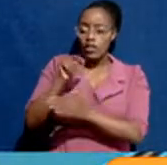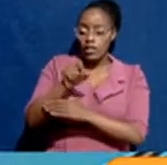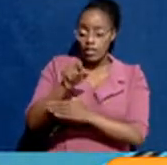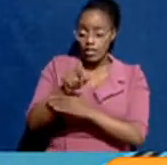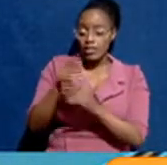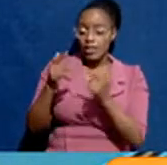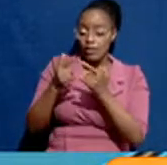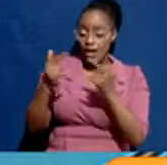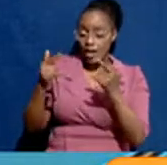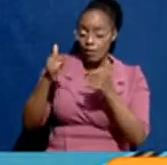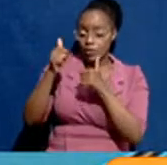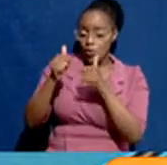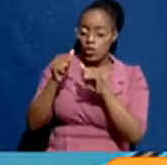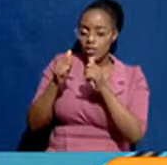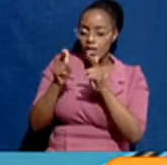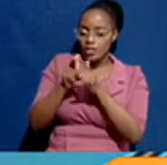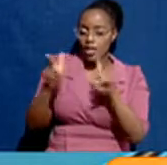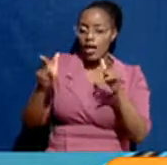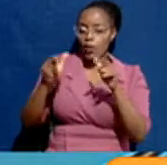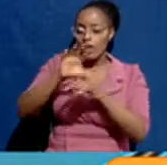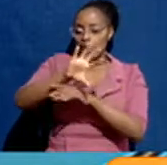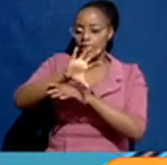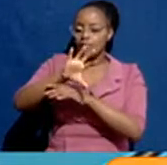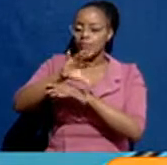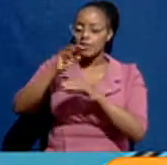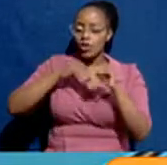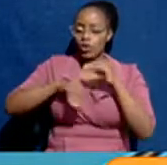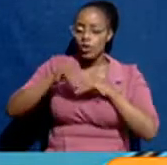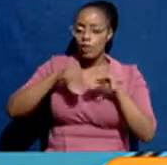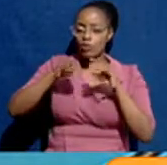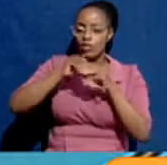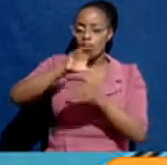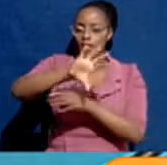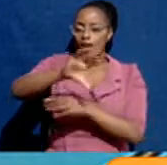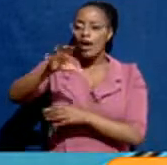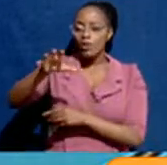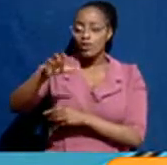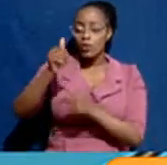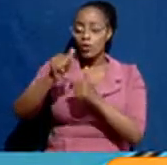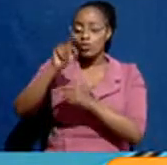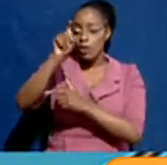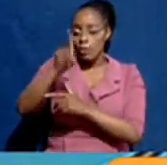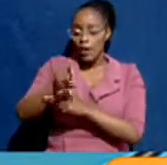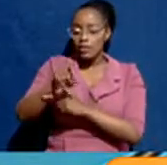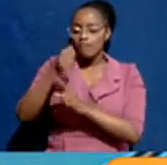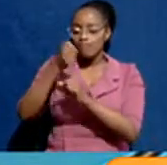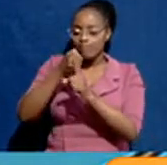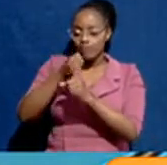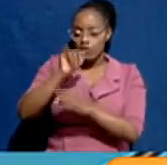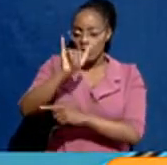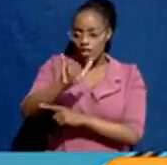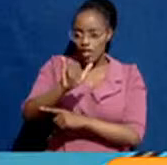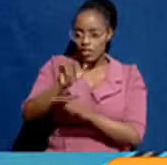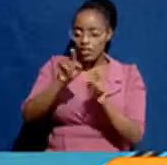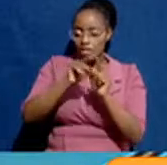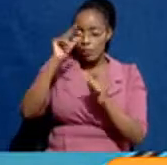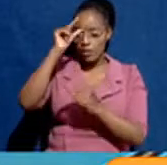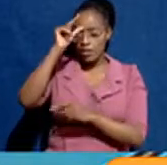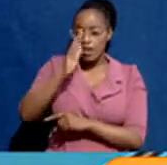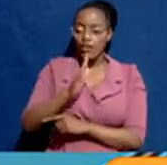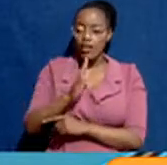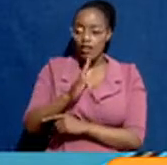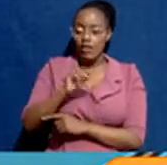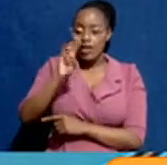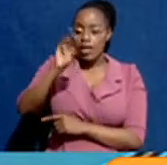leakages in the counties. All right. And we have to champion that as governors. Okay.